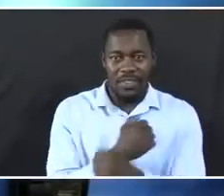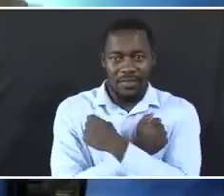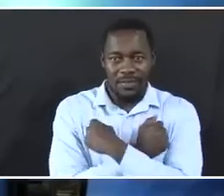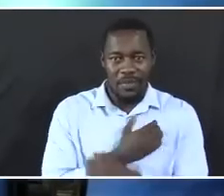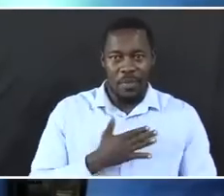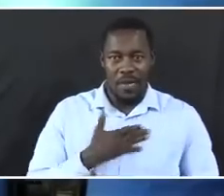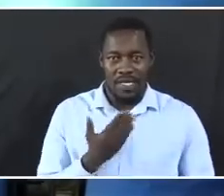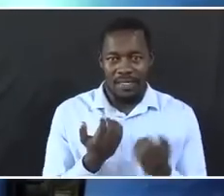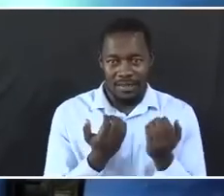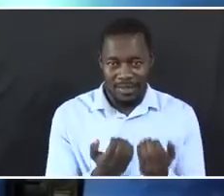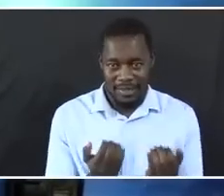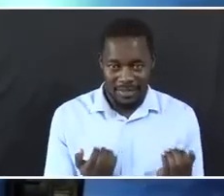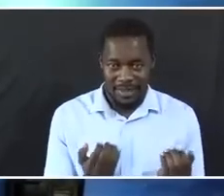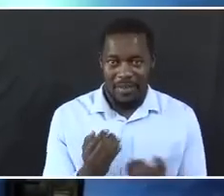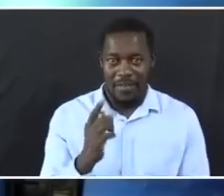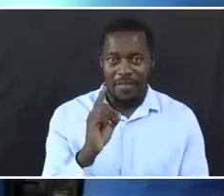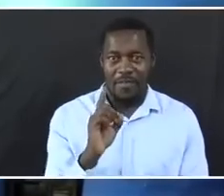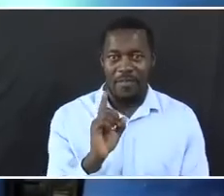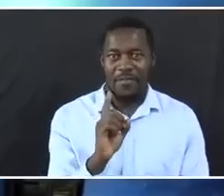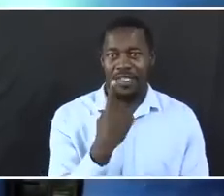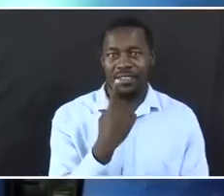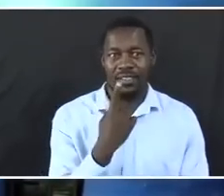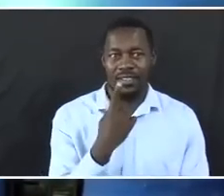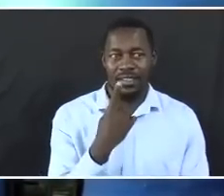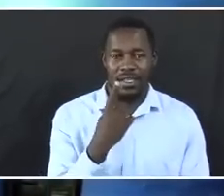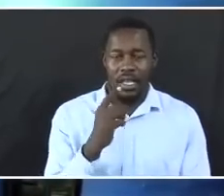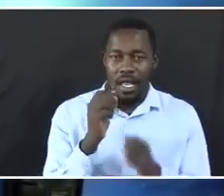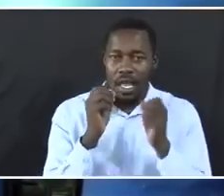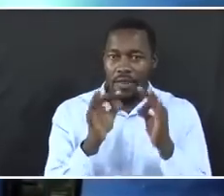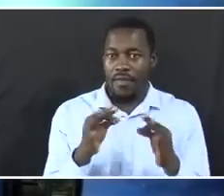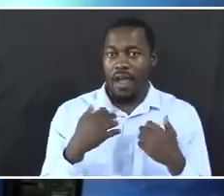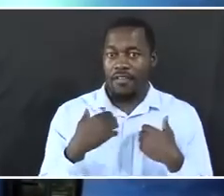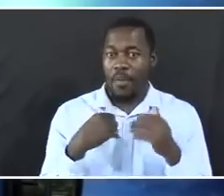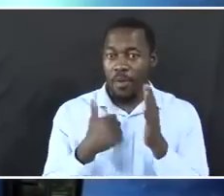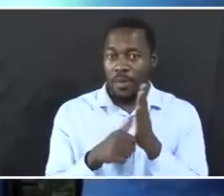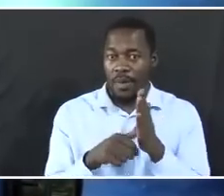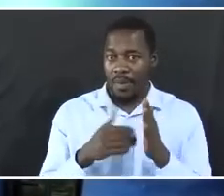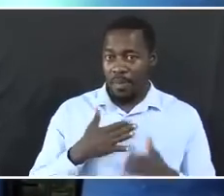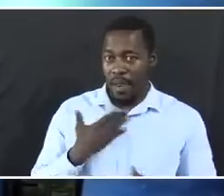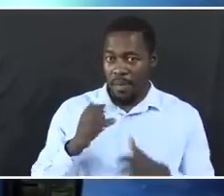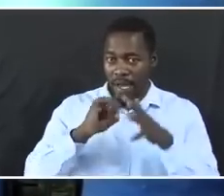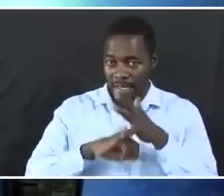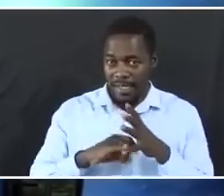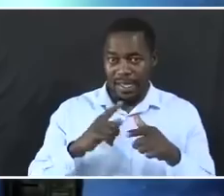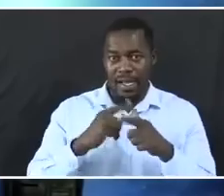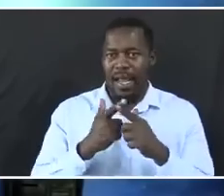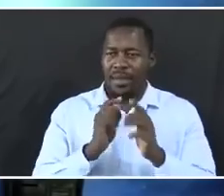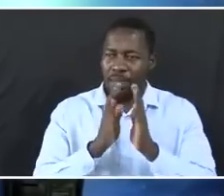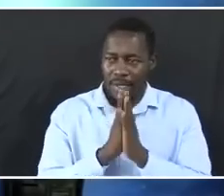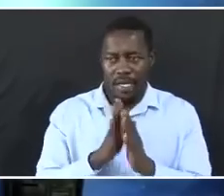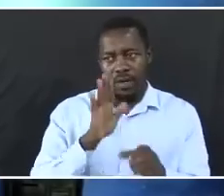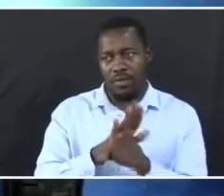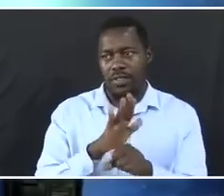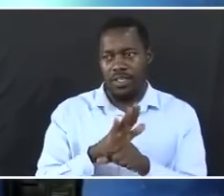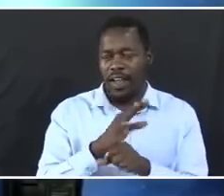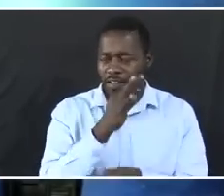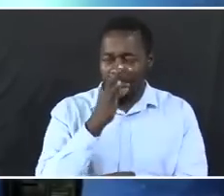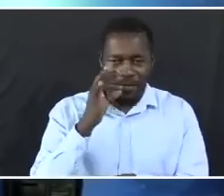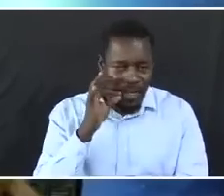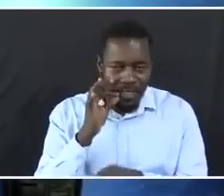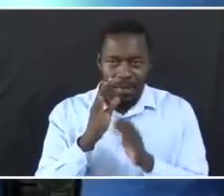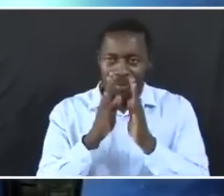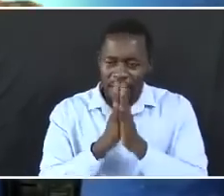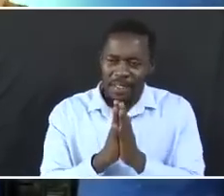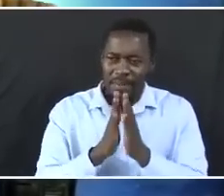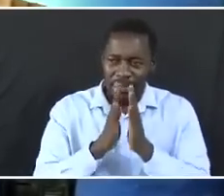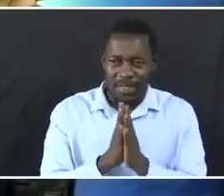Those are the moments I will fast like never before. They are the moments I will pray like never before. For God